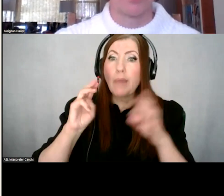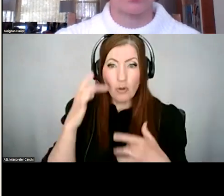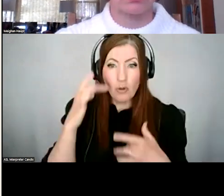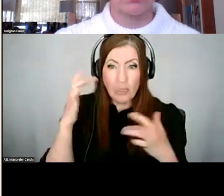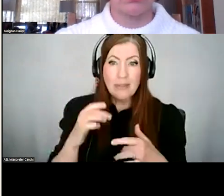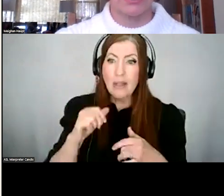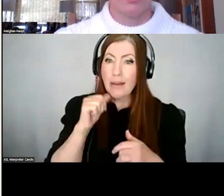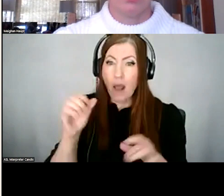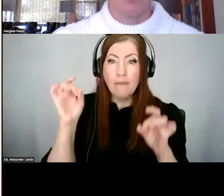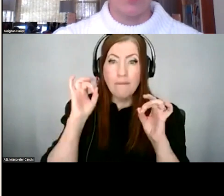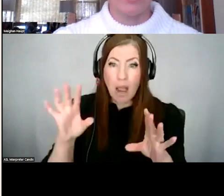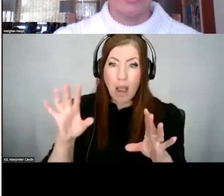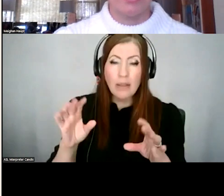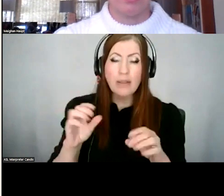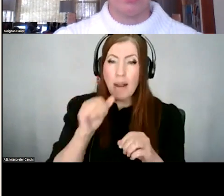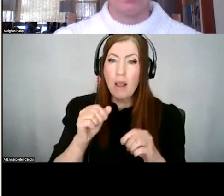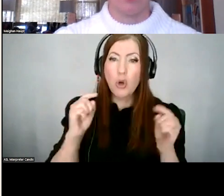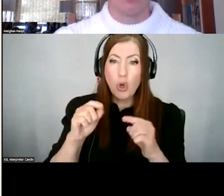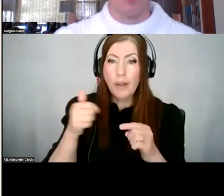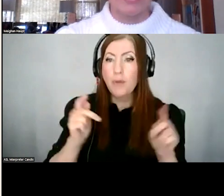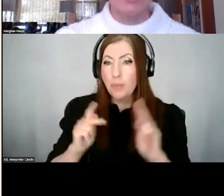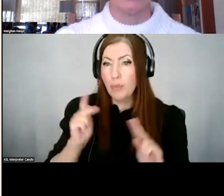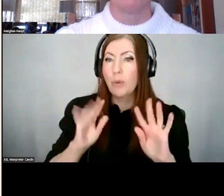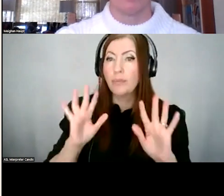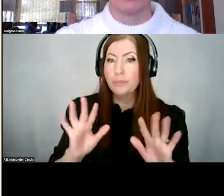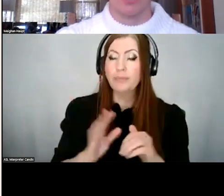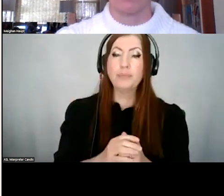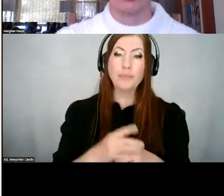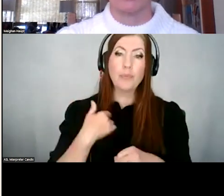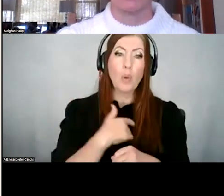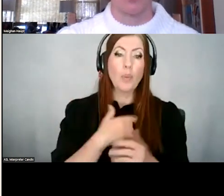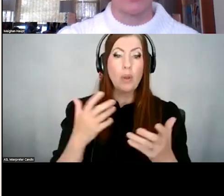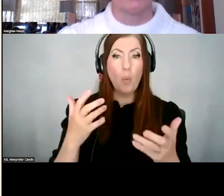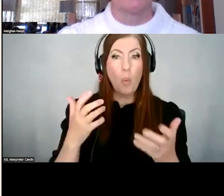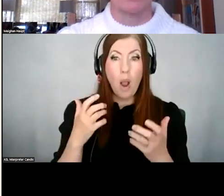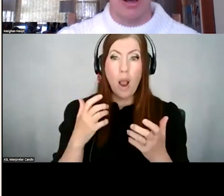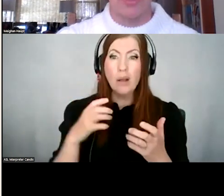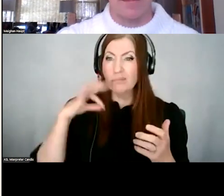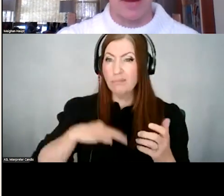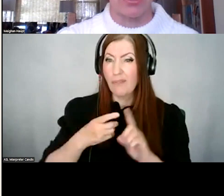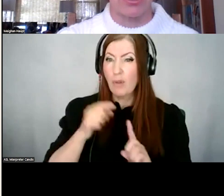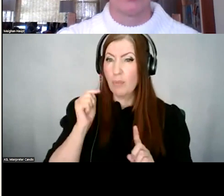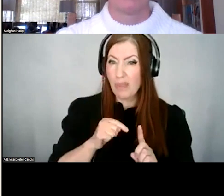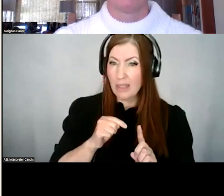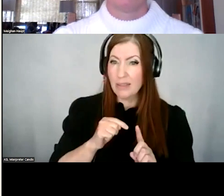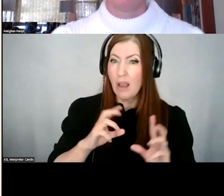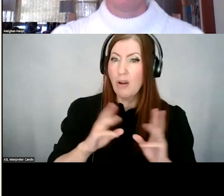So what we wanted from this conference was, one, to dispel that